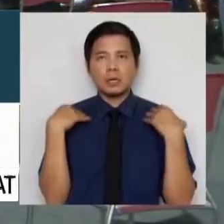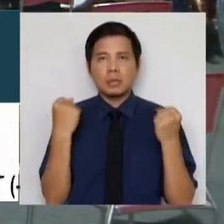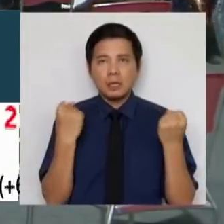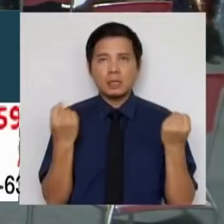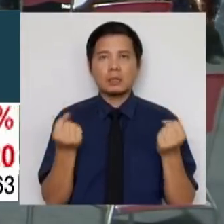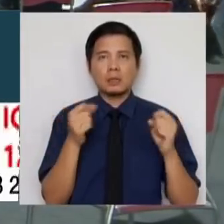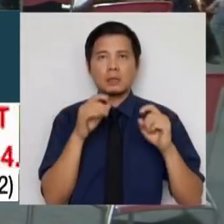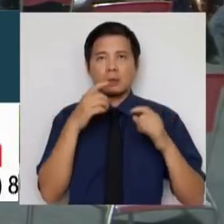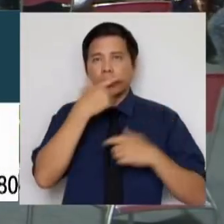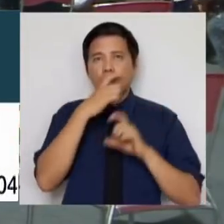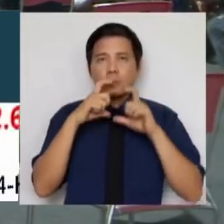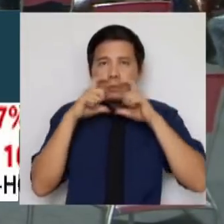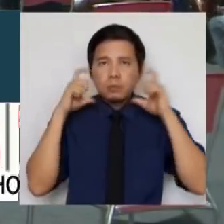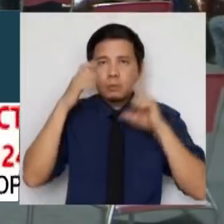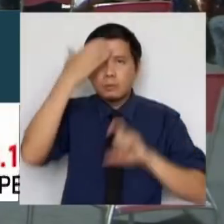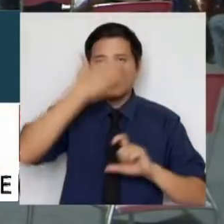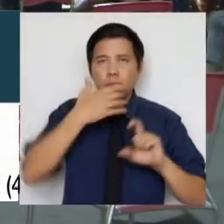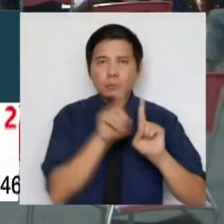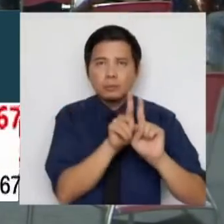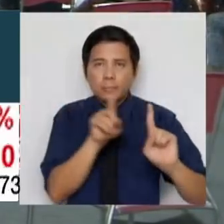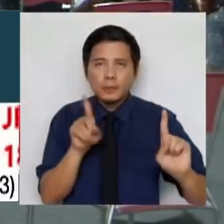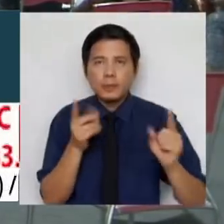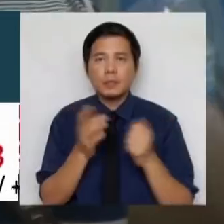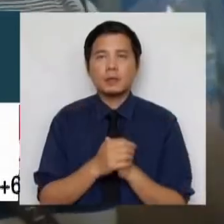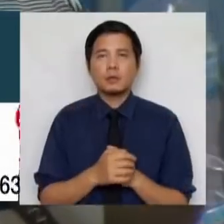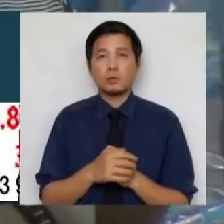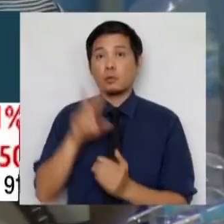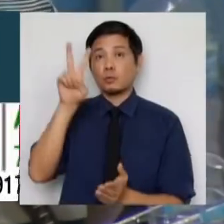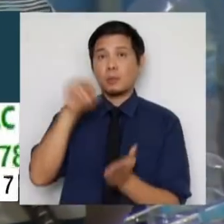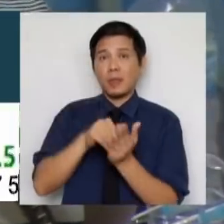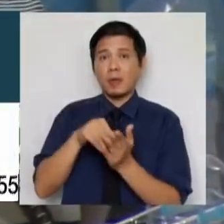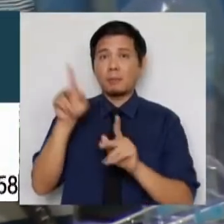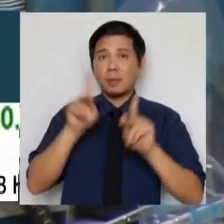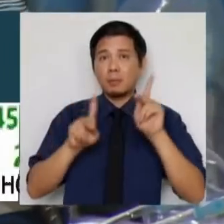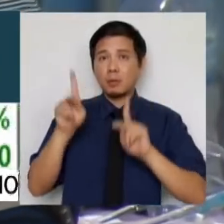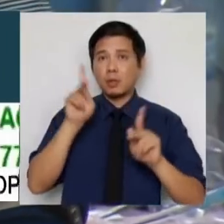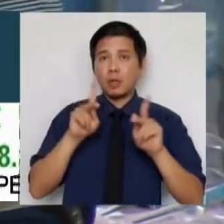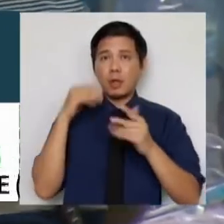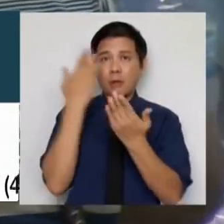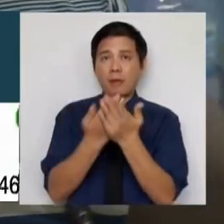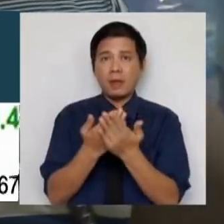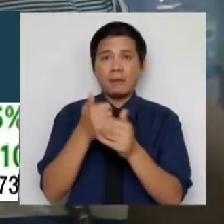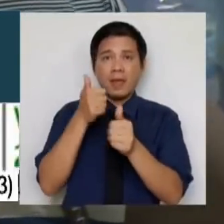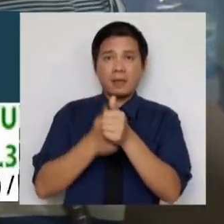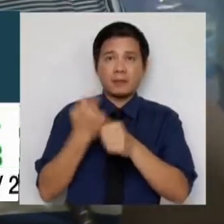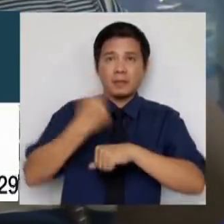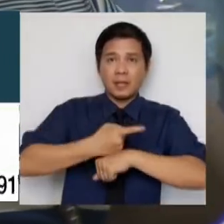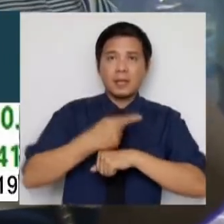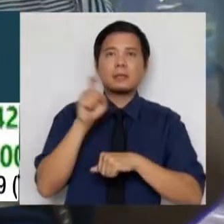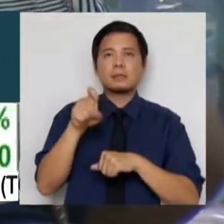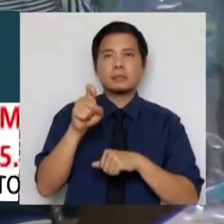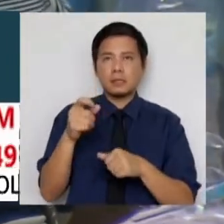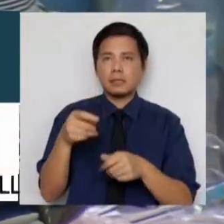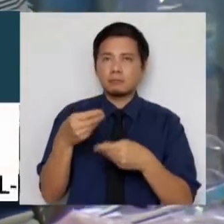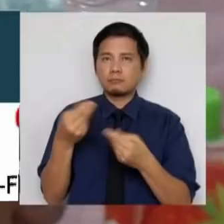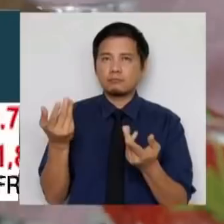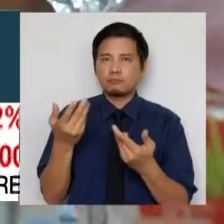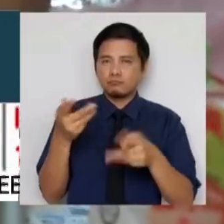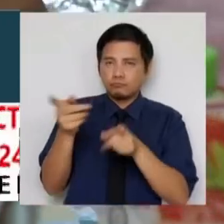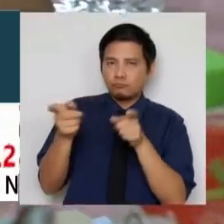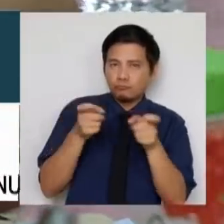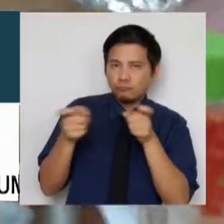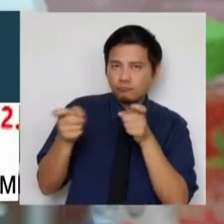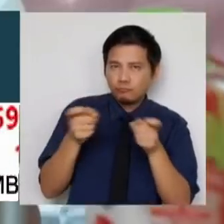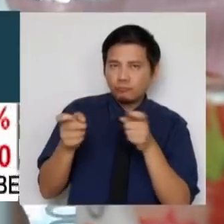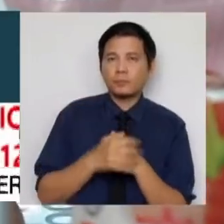maximum of only 2,000 people come each day, and then give them stubs. And then everyone who doesn't have a stub should not